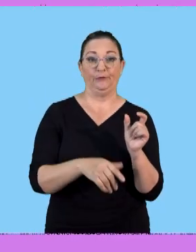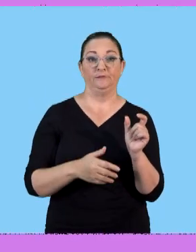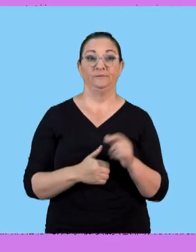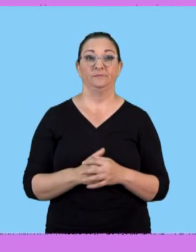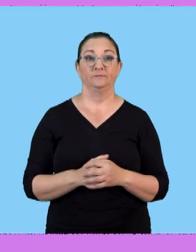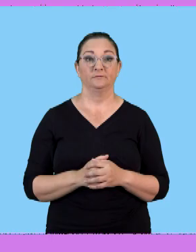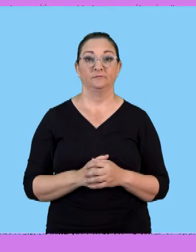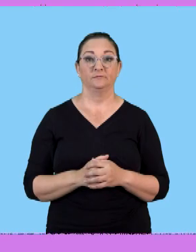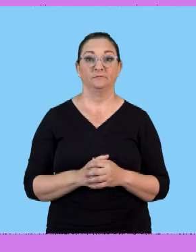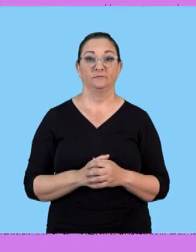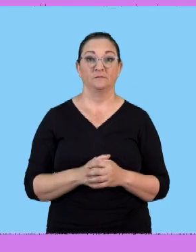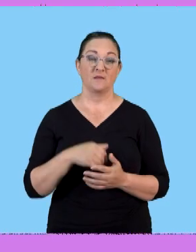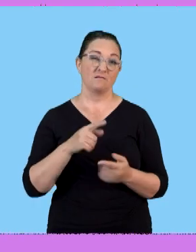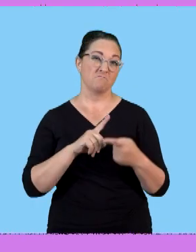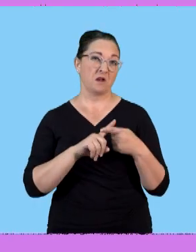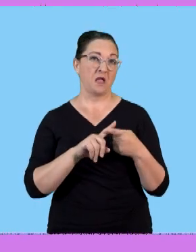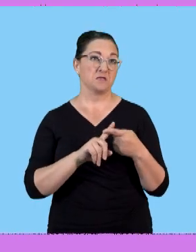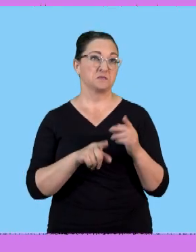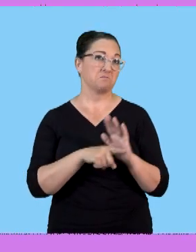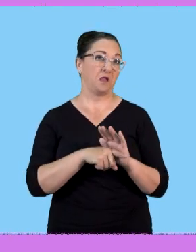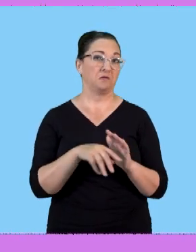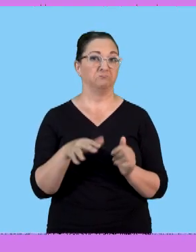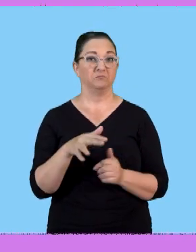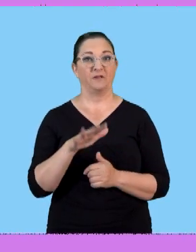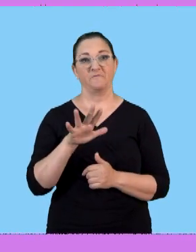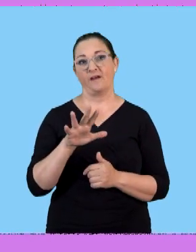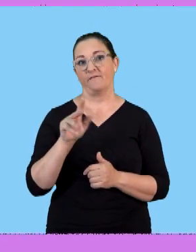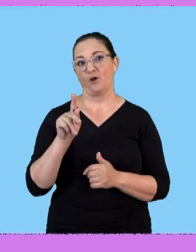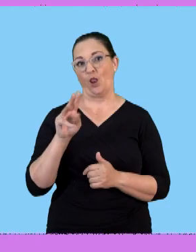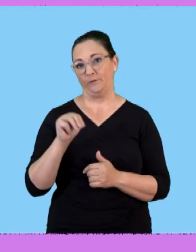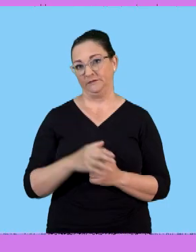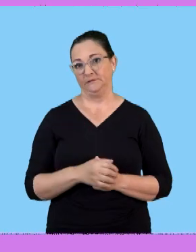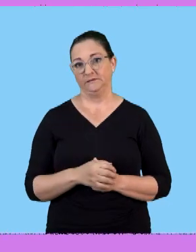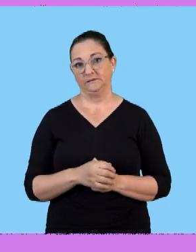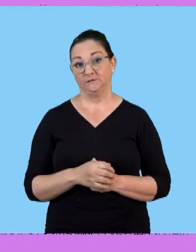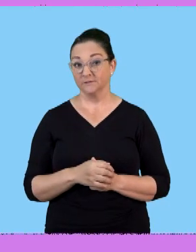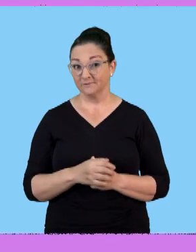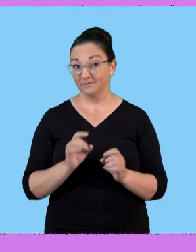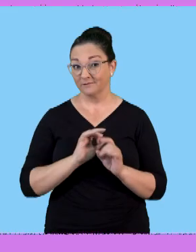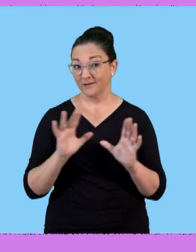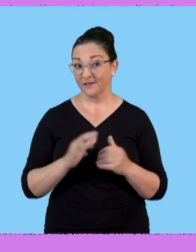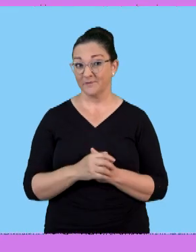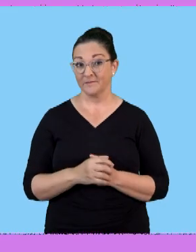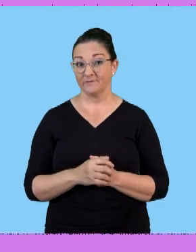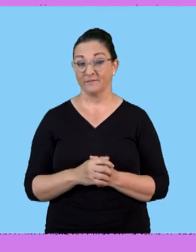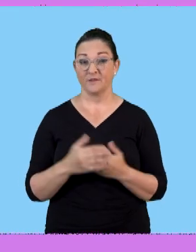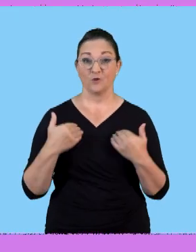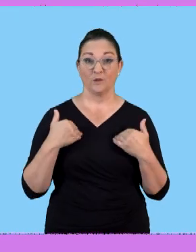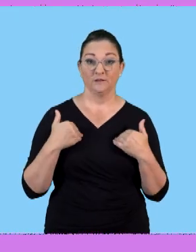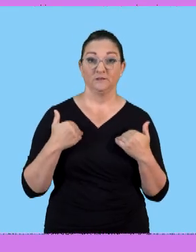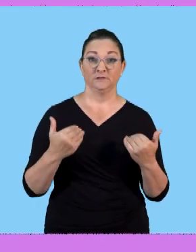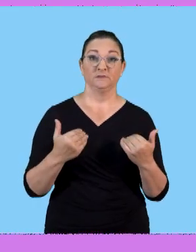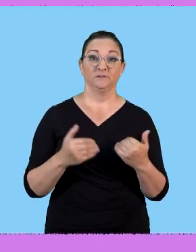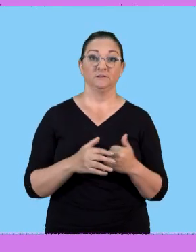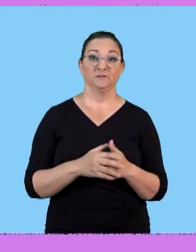basically, is then plus minus 5 kilometers. Guys, are we clear on that? So when they start here on top,